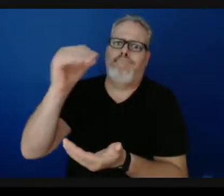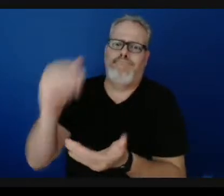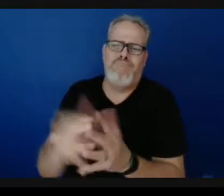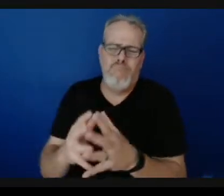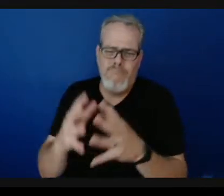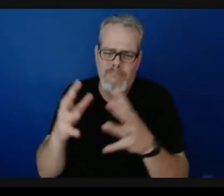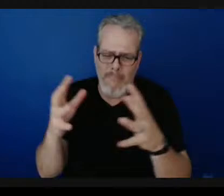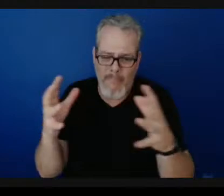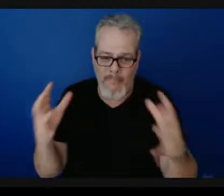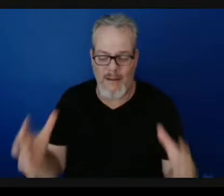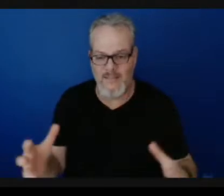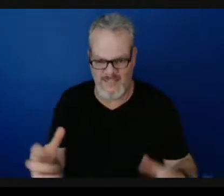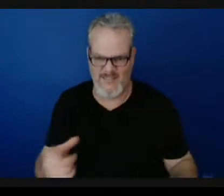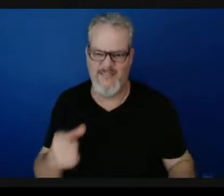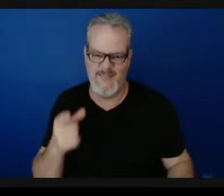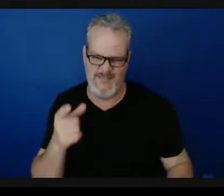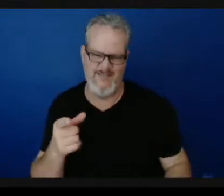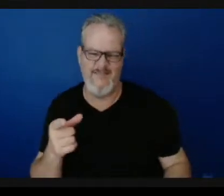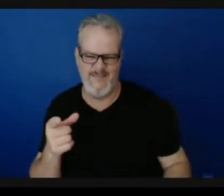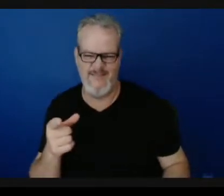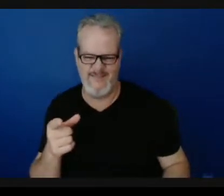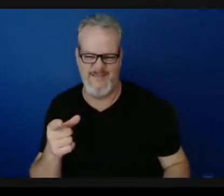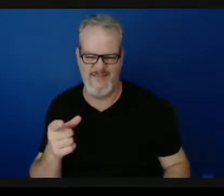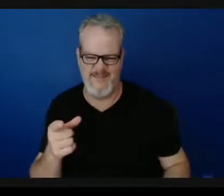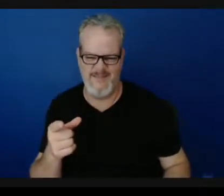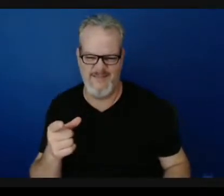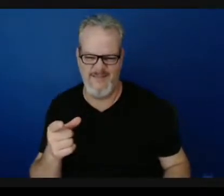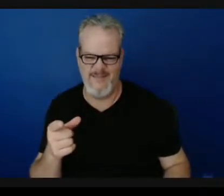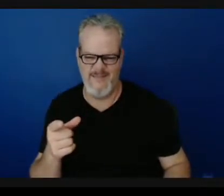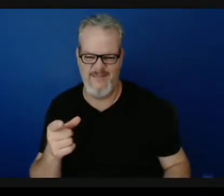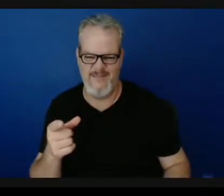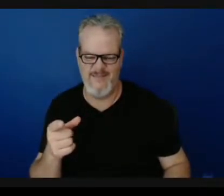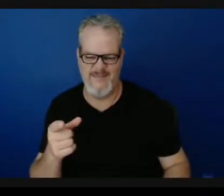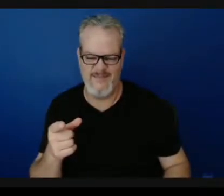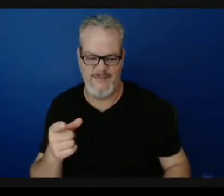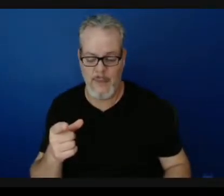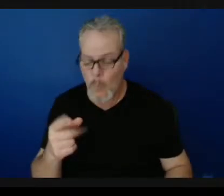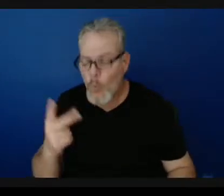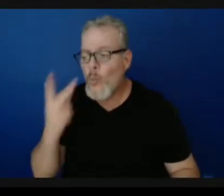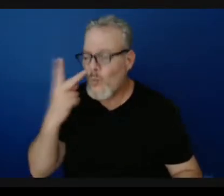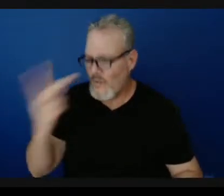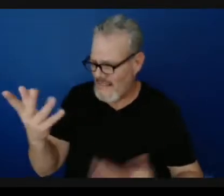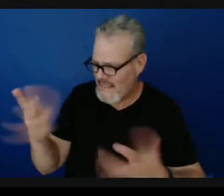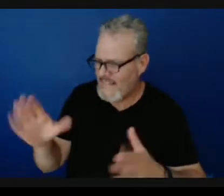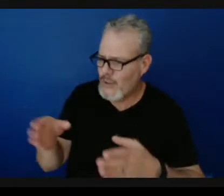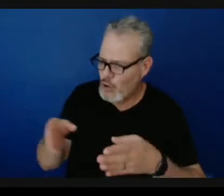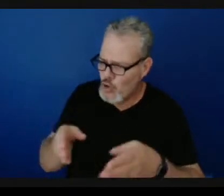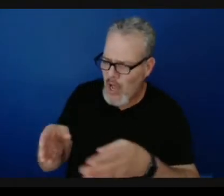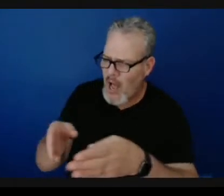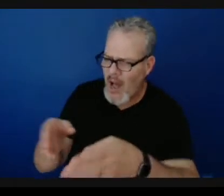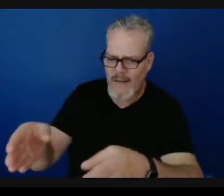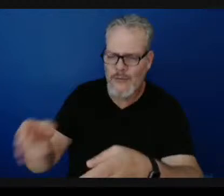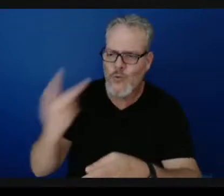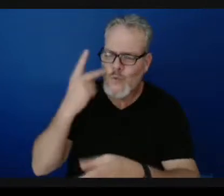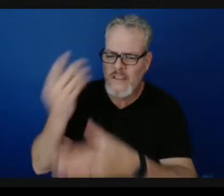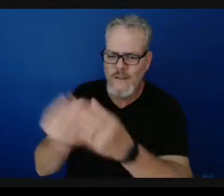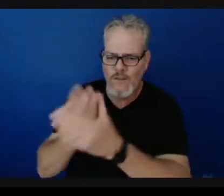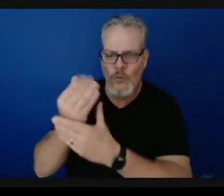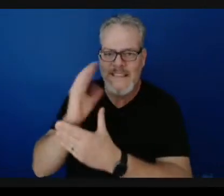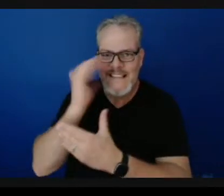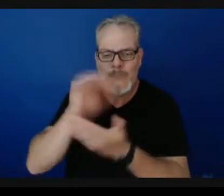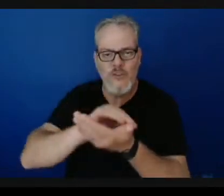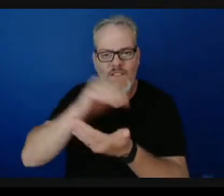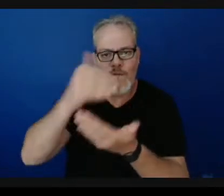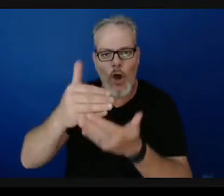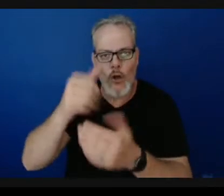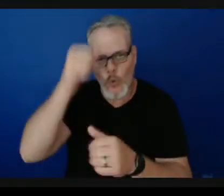If that thing had some slope to it or anything like that, you'd be seeing lava channels. I mean, it looks like the volume of it reminds me of Fissure